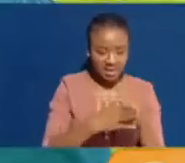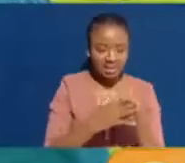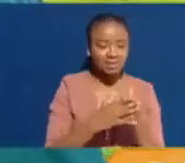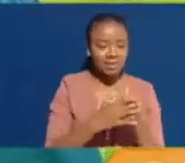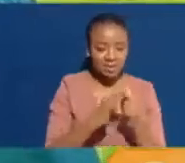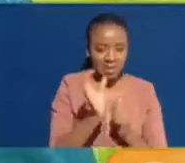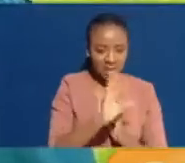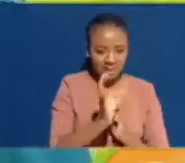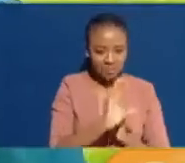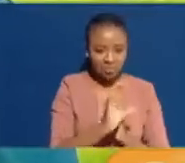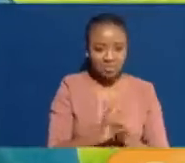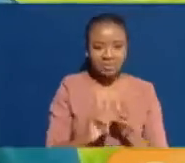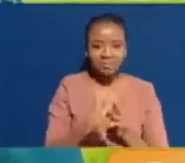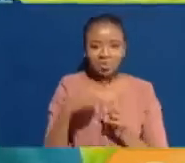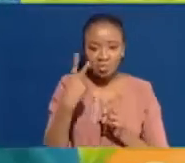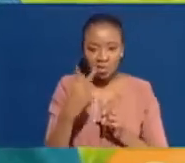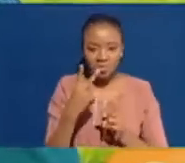foreign